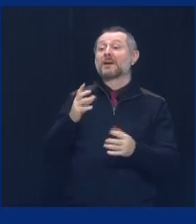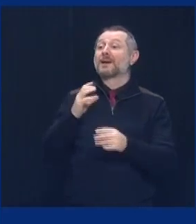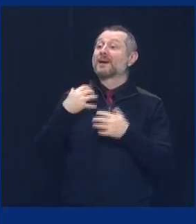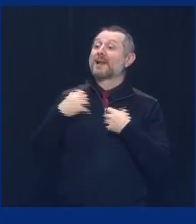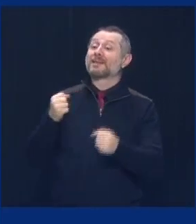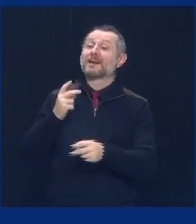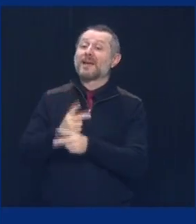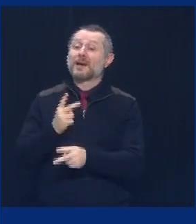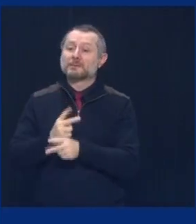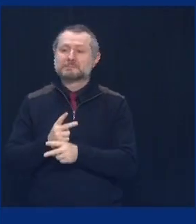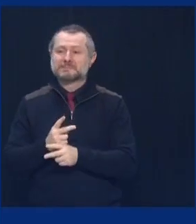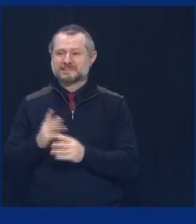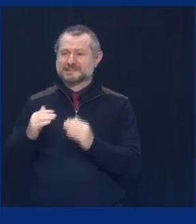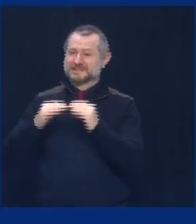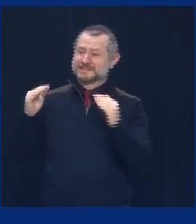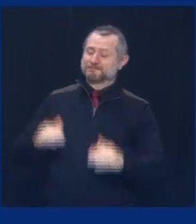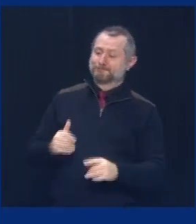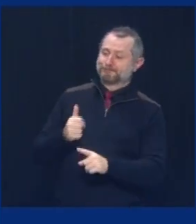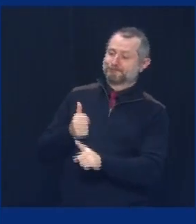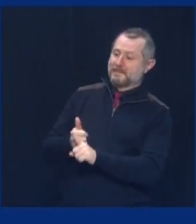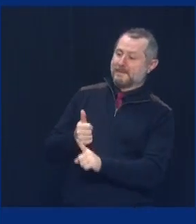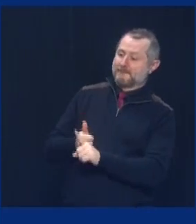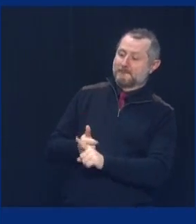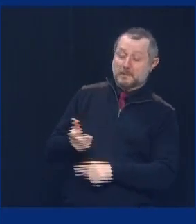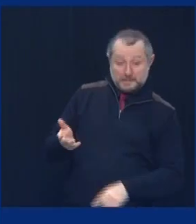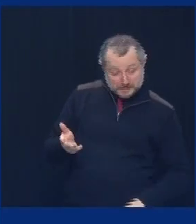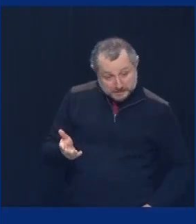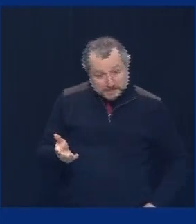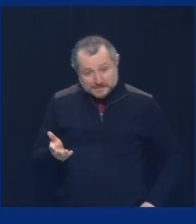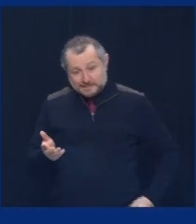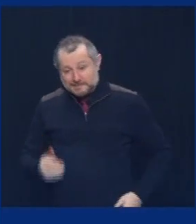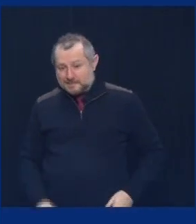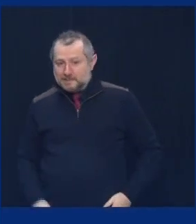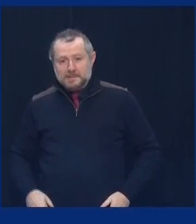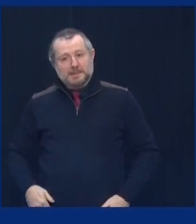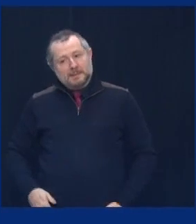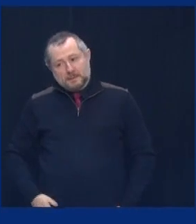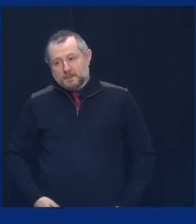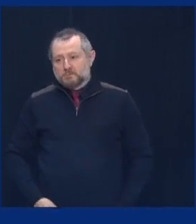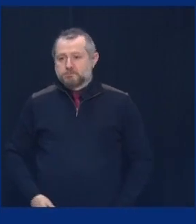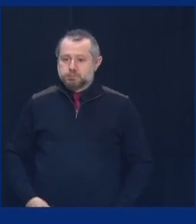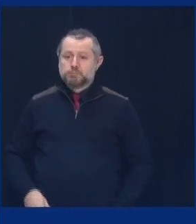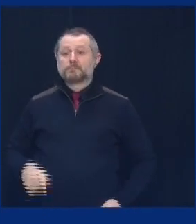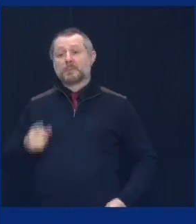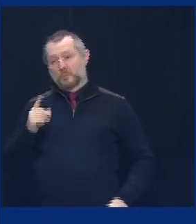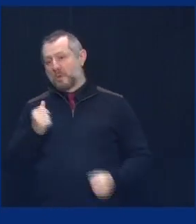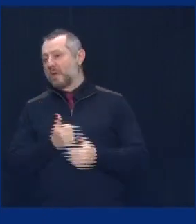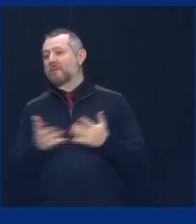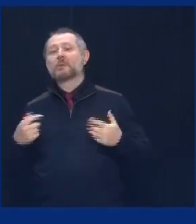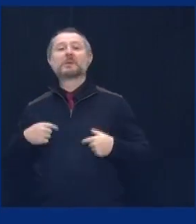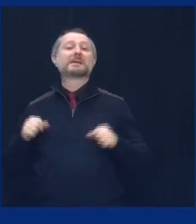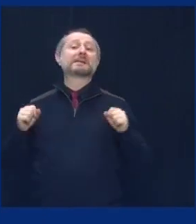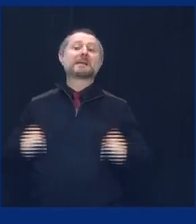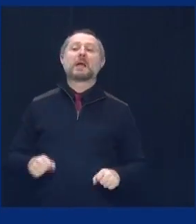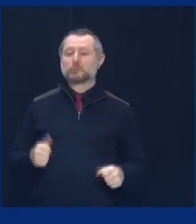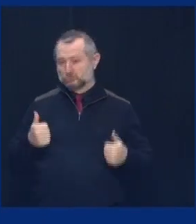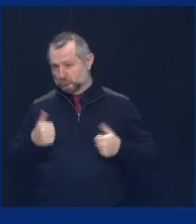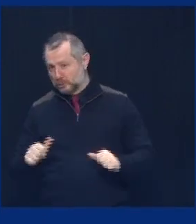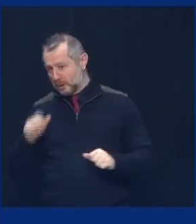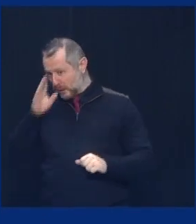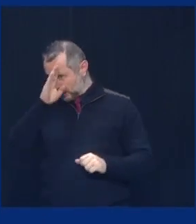itself. And that is, they are doing everything they can to keep hospitals safe, et